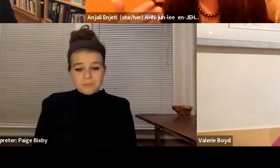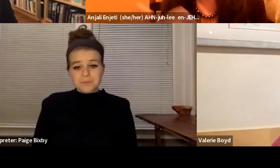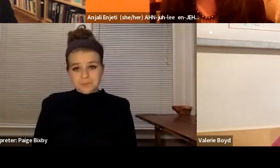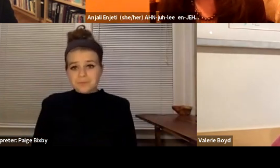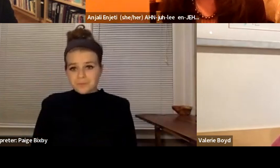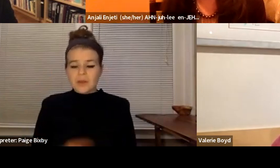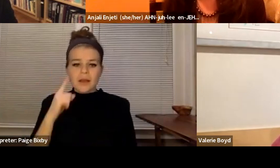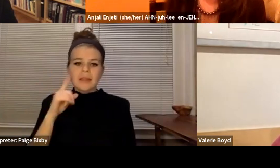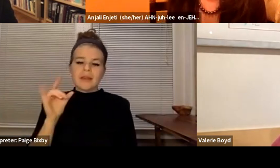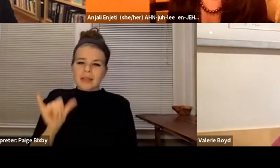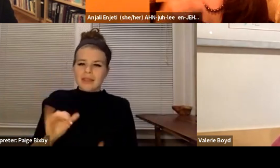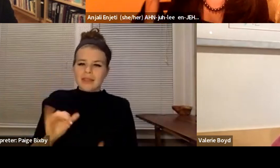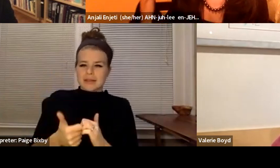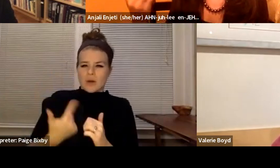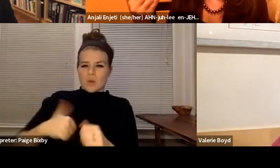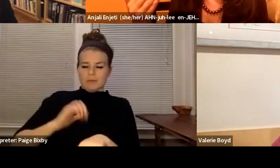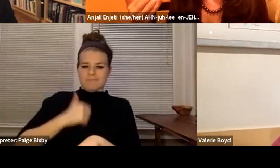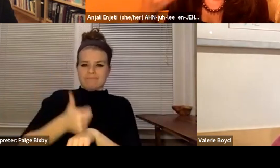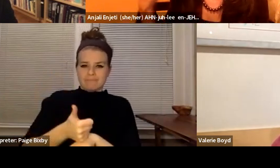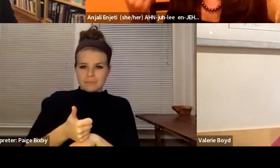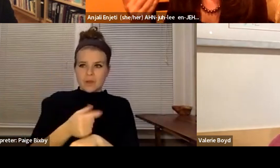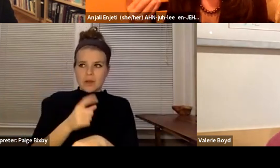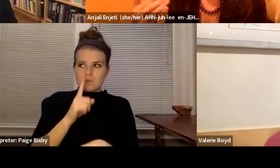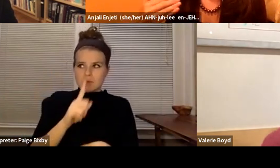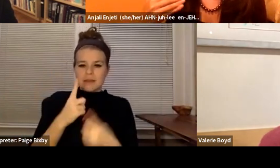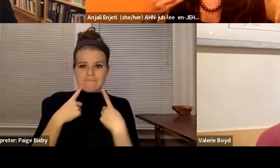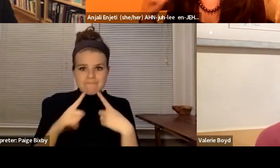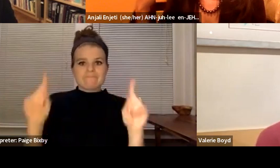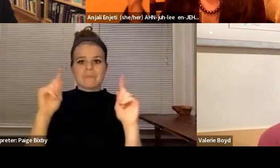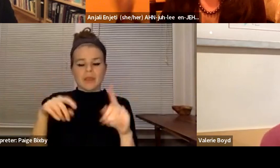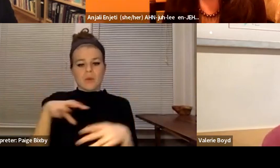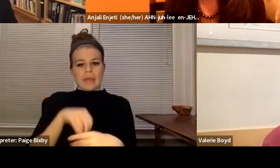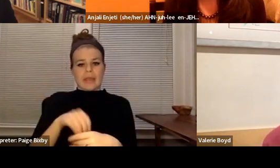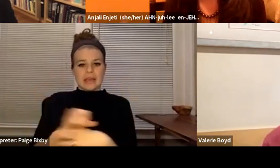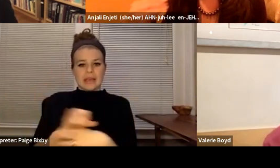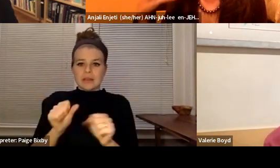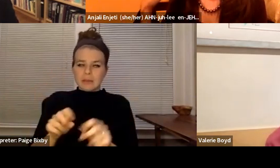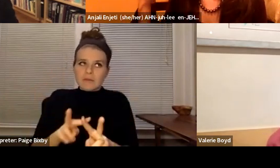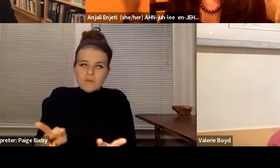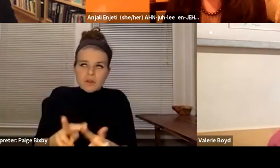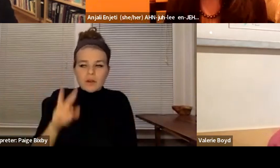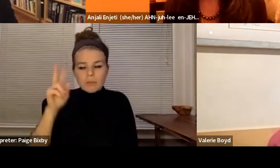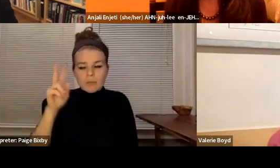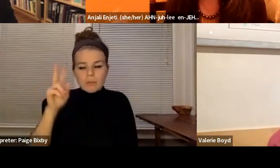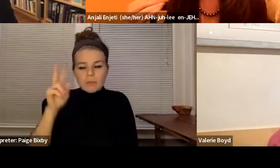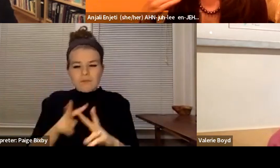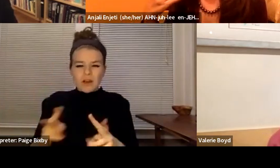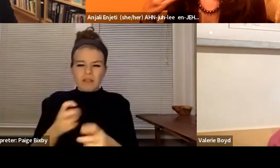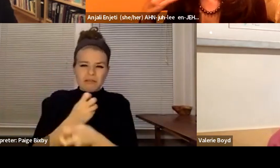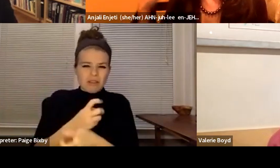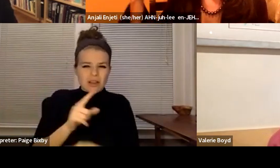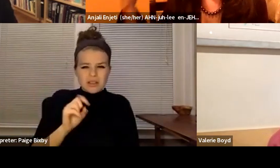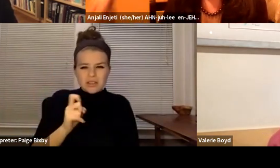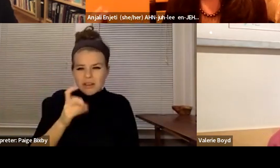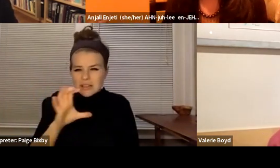And I think that's how we make it in this industry that can be very political, very toxic,